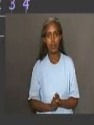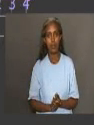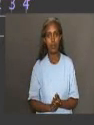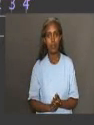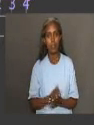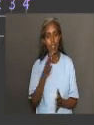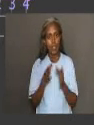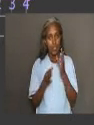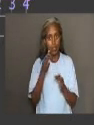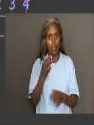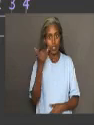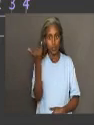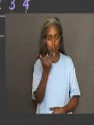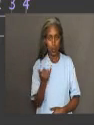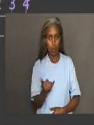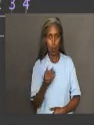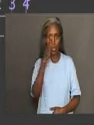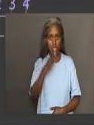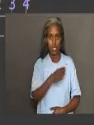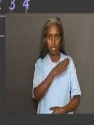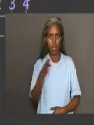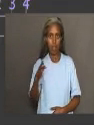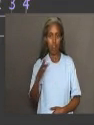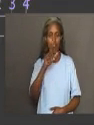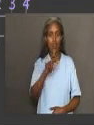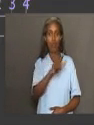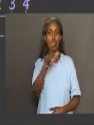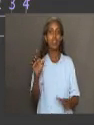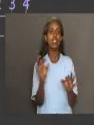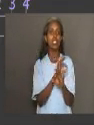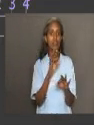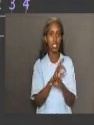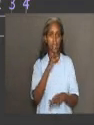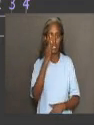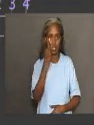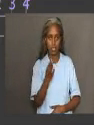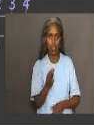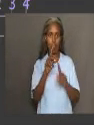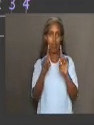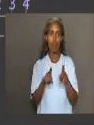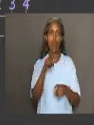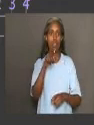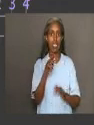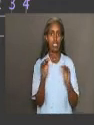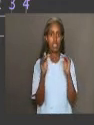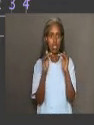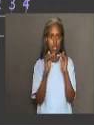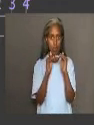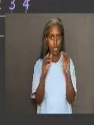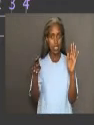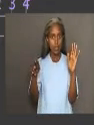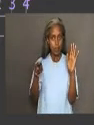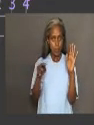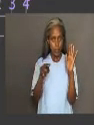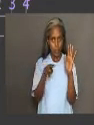If we were to draw the graph of the quadratic function f of x equals